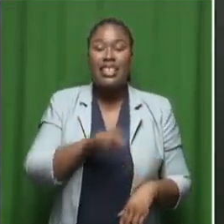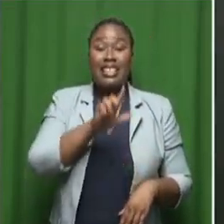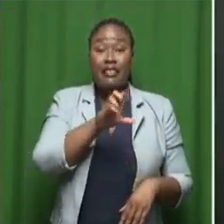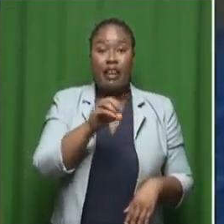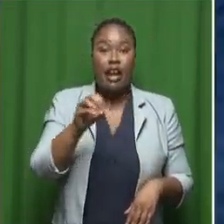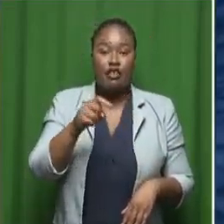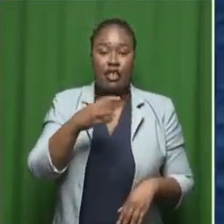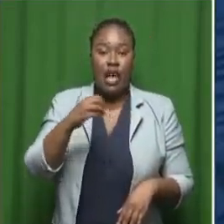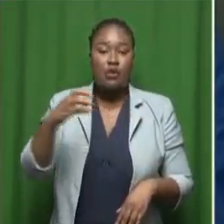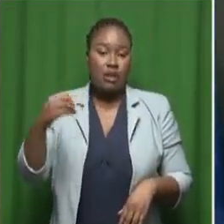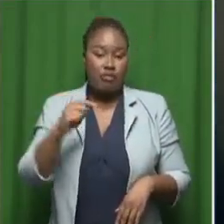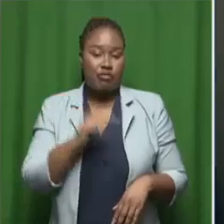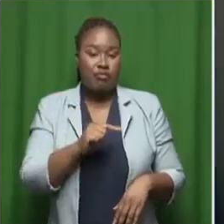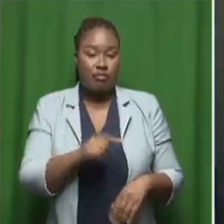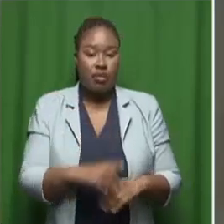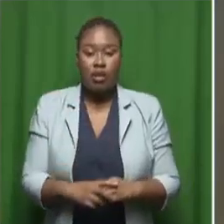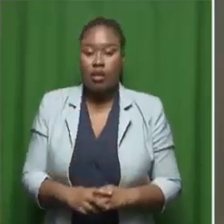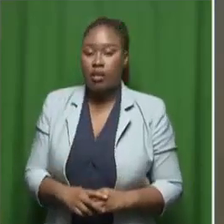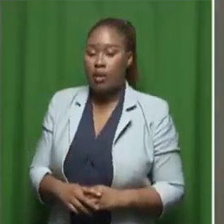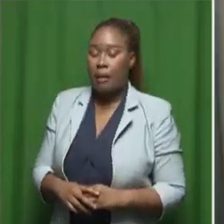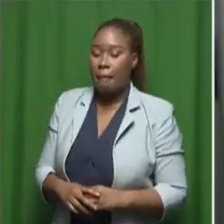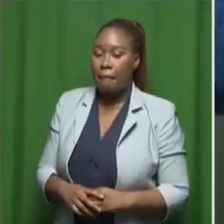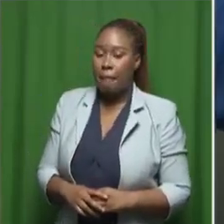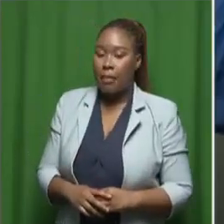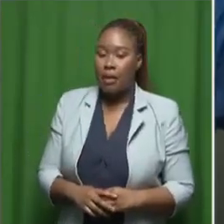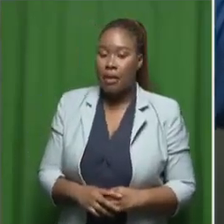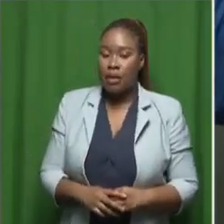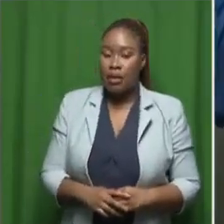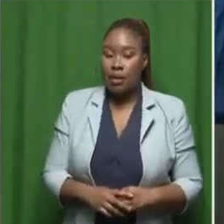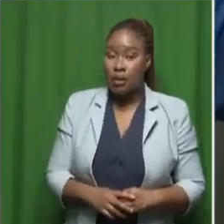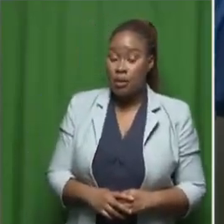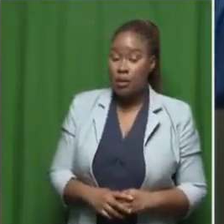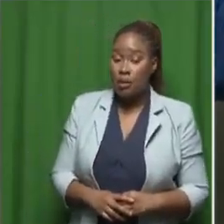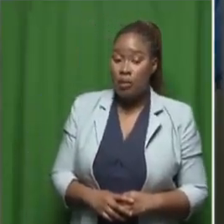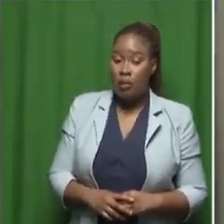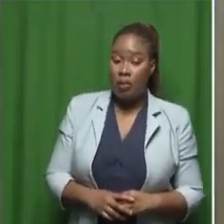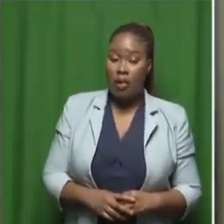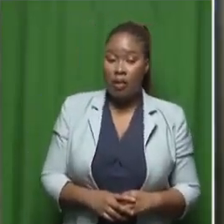700,000. And talk to us, as you say it's available in